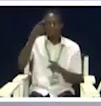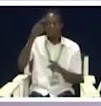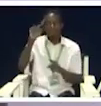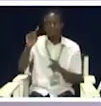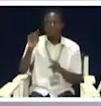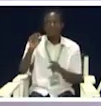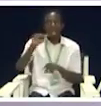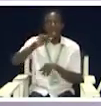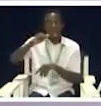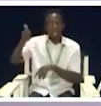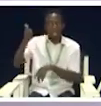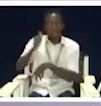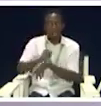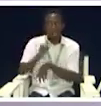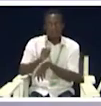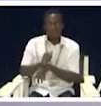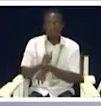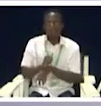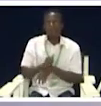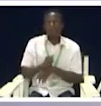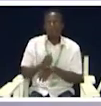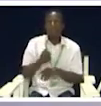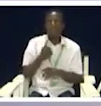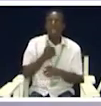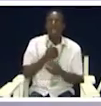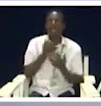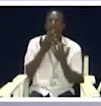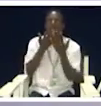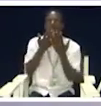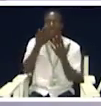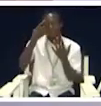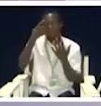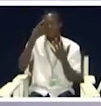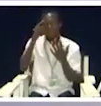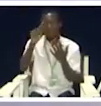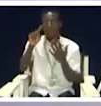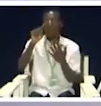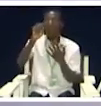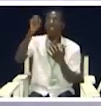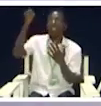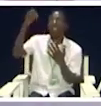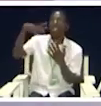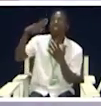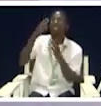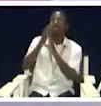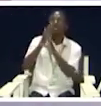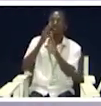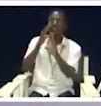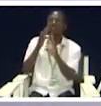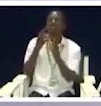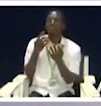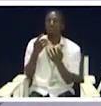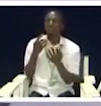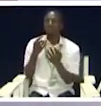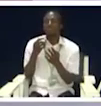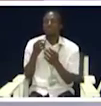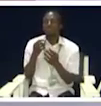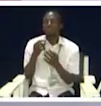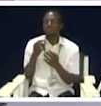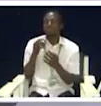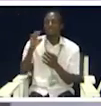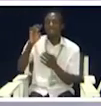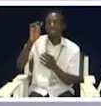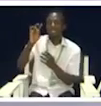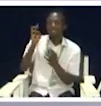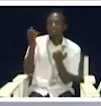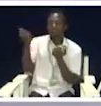to Allen Junction. I was waiting for the traffic light to pass us. There's this vehicle that just came and ran into us, about 7